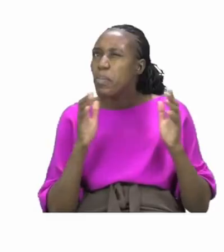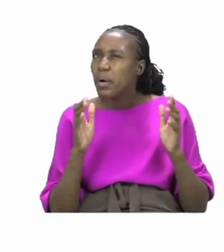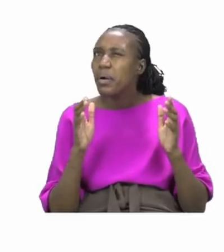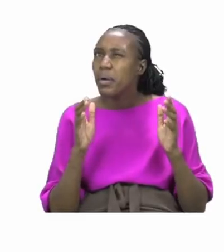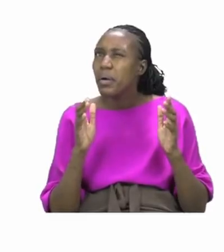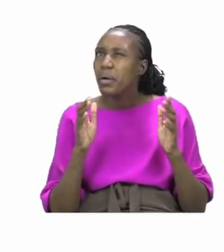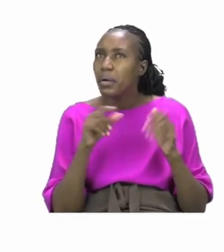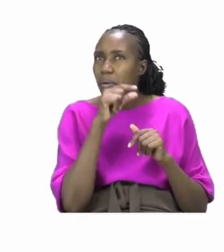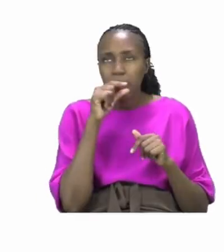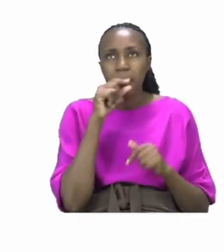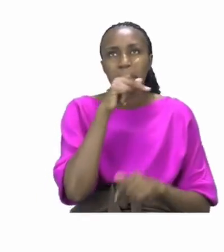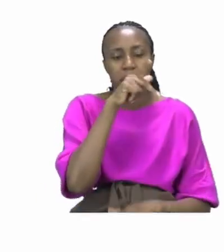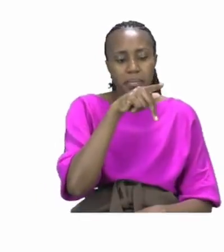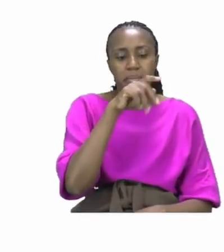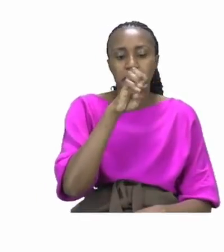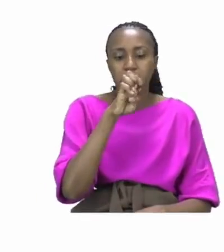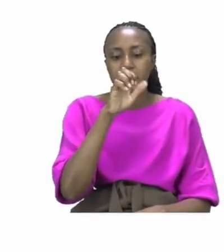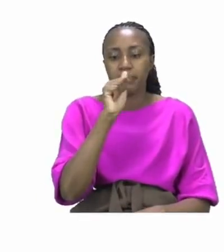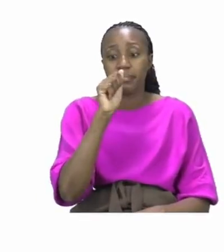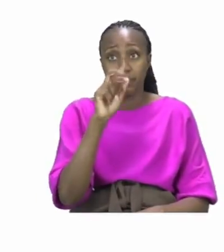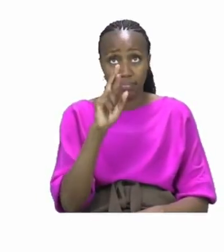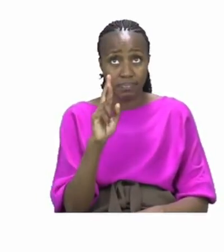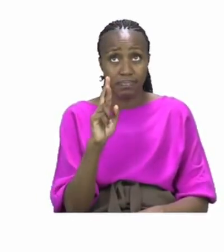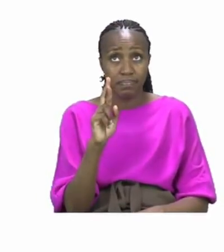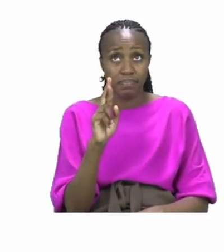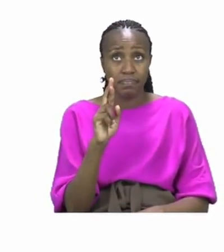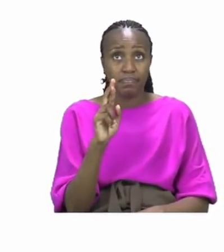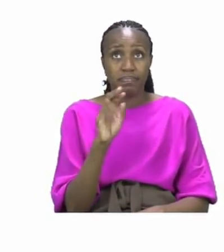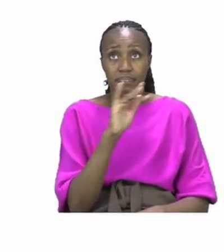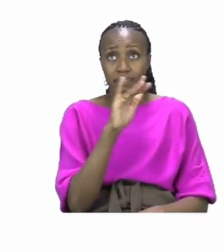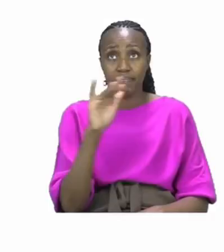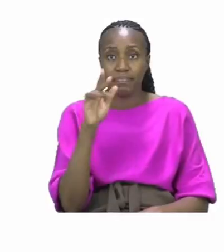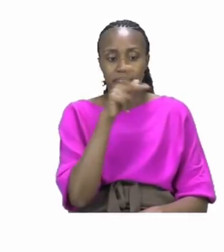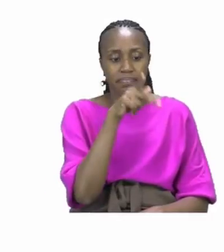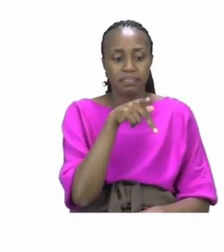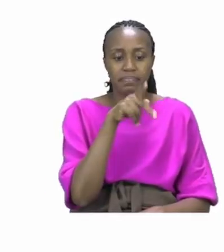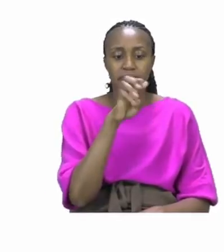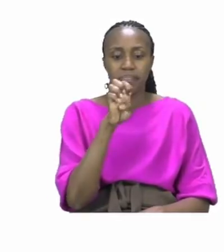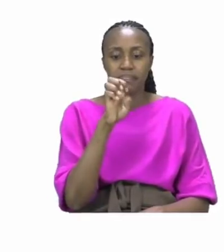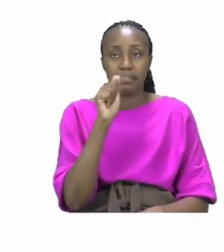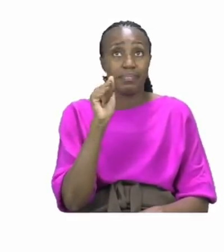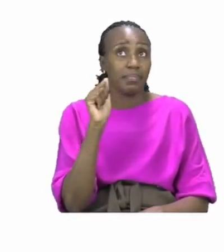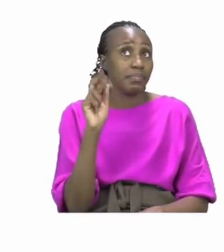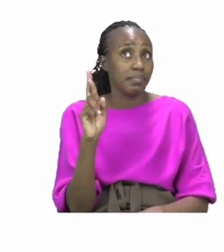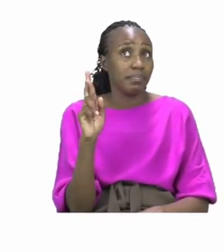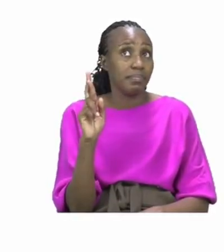we call a pear. Everyone, let's say pear.